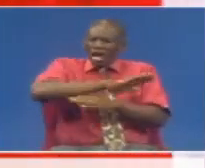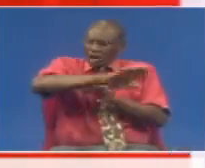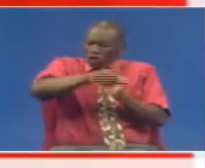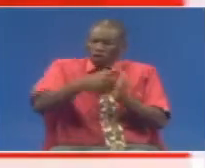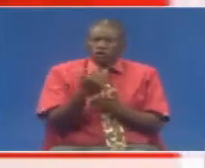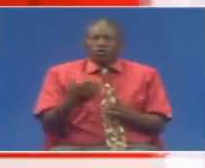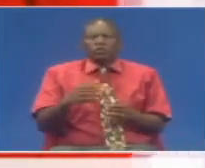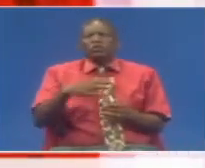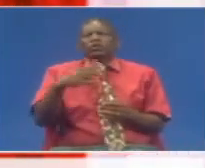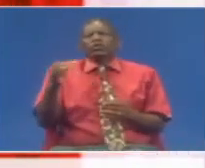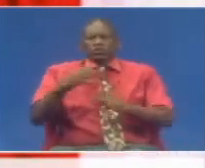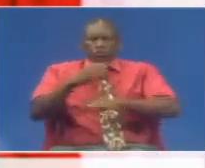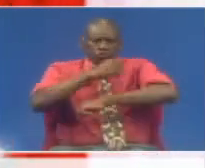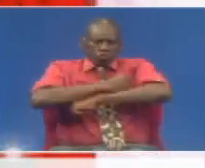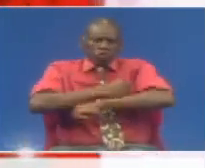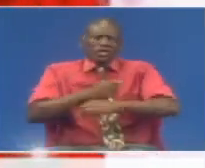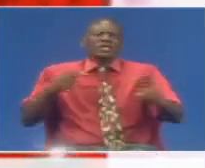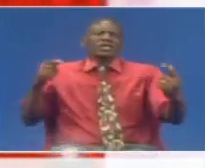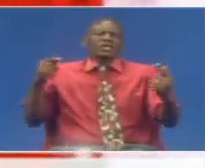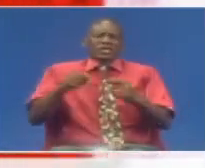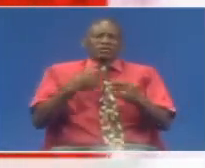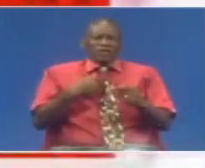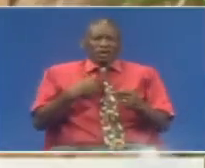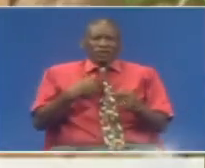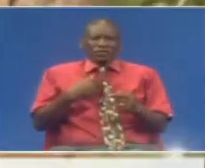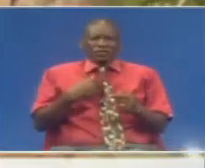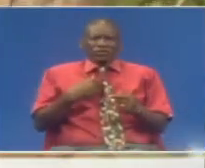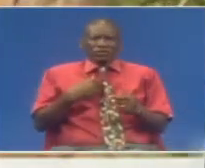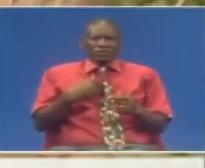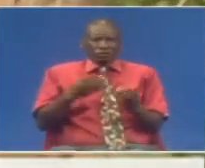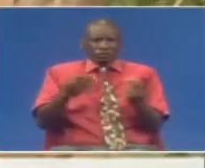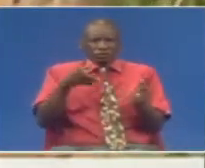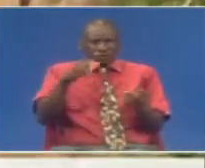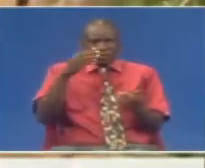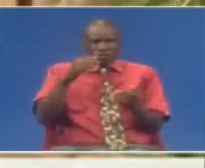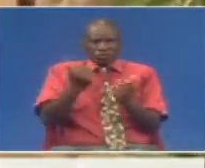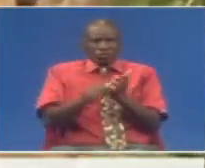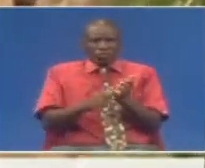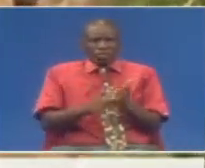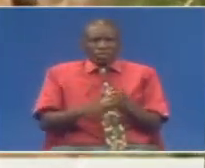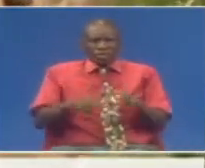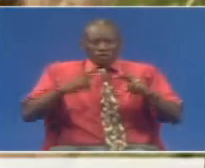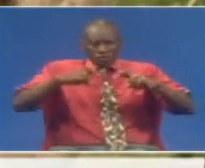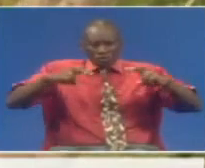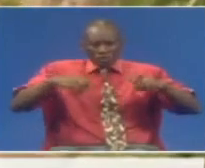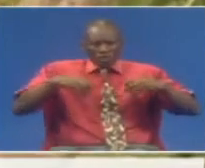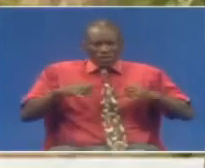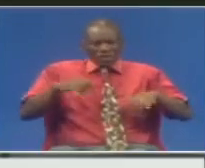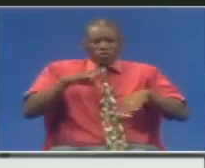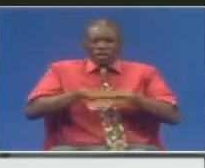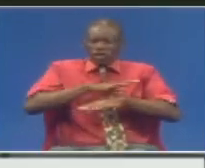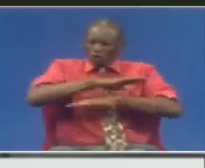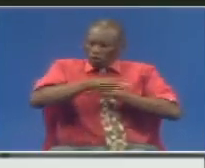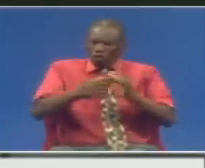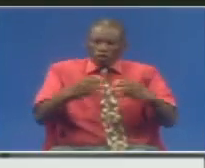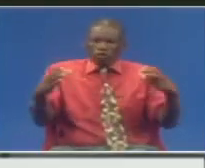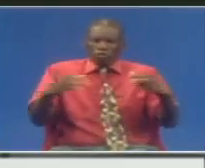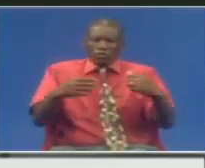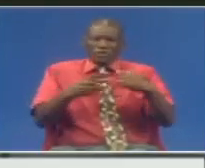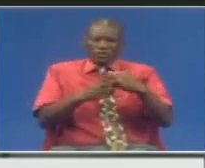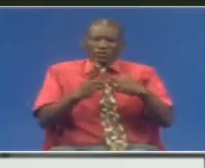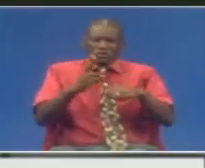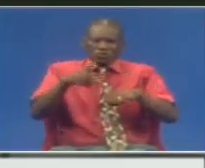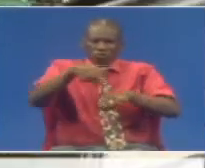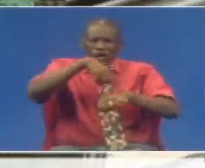school, until we have stopped this menace. The current operation seeks to disarm the communities within 72 hours,